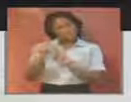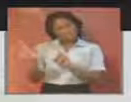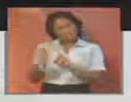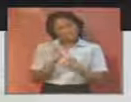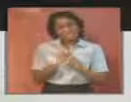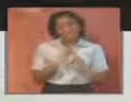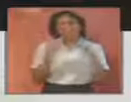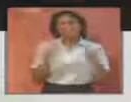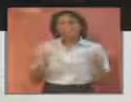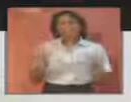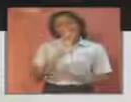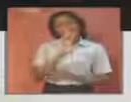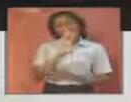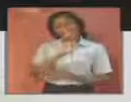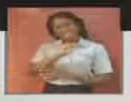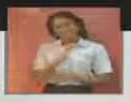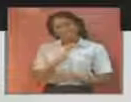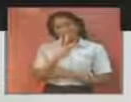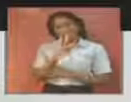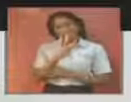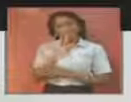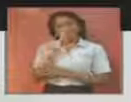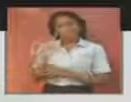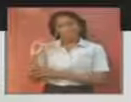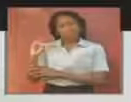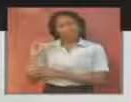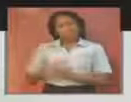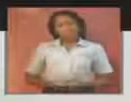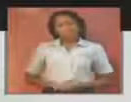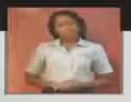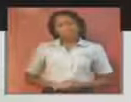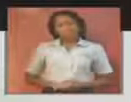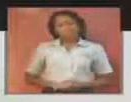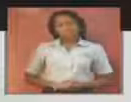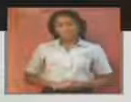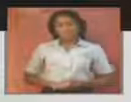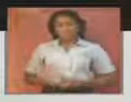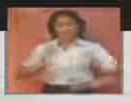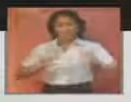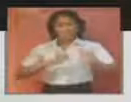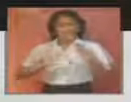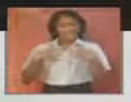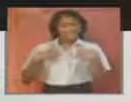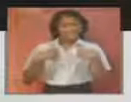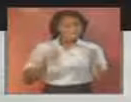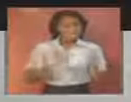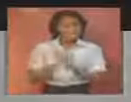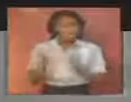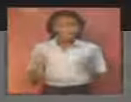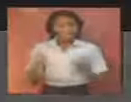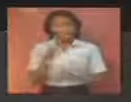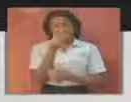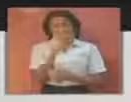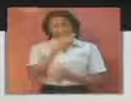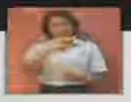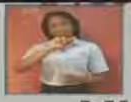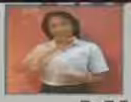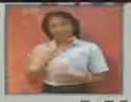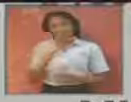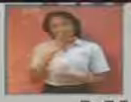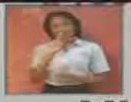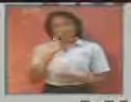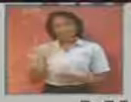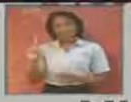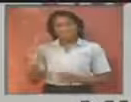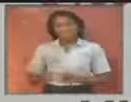up to 26,410. Of those, the recovered patients are 15,911. Total